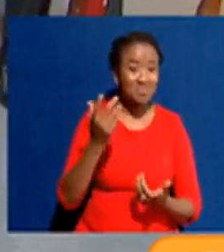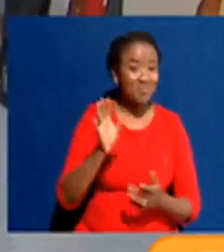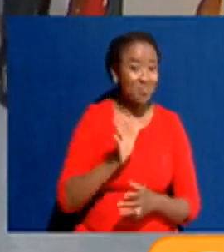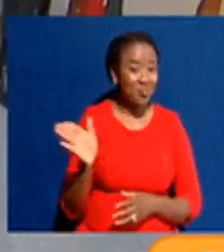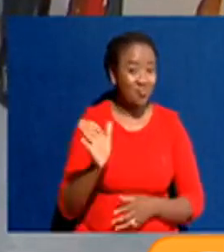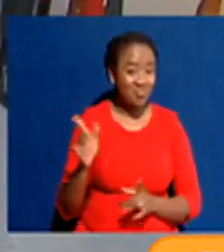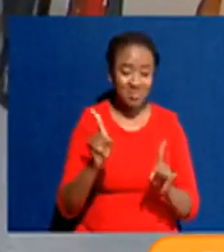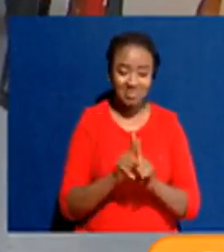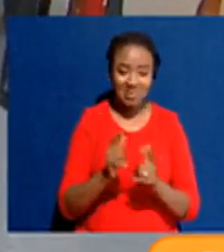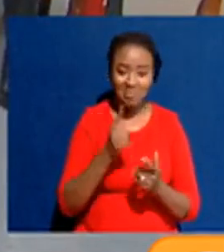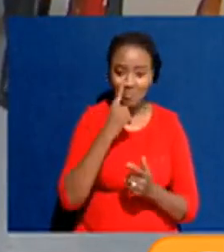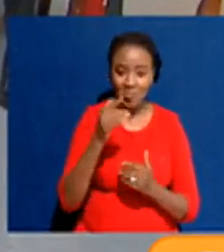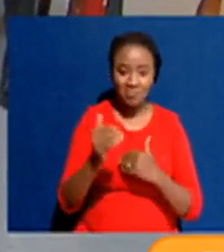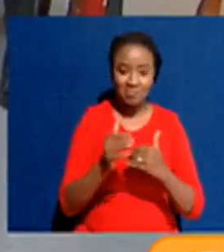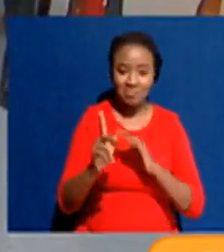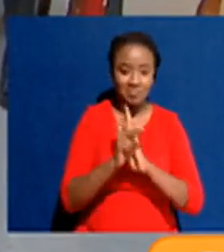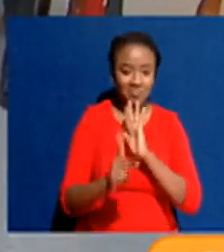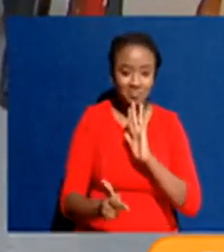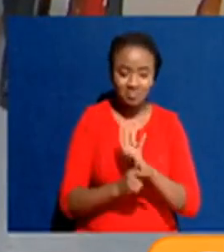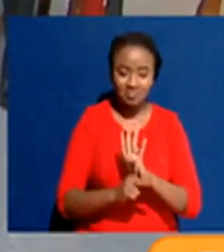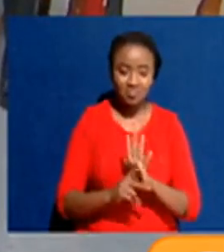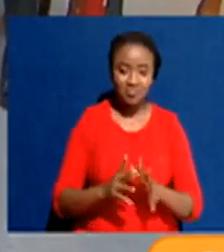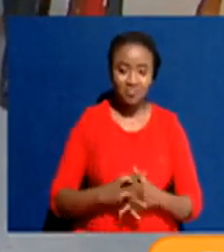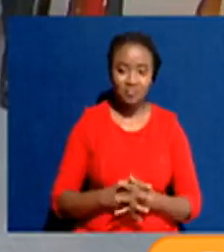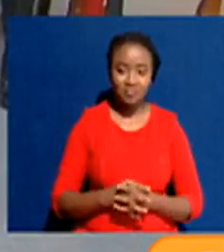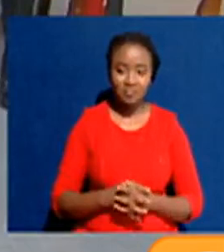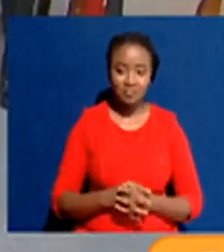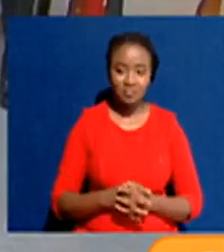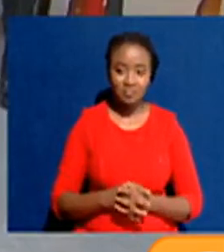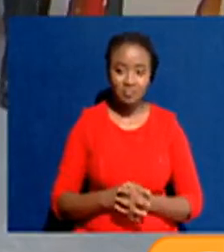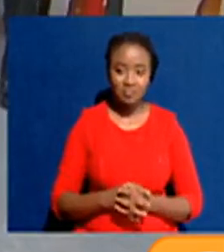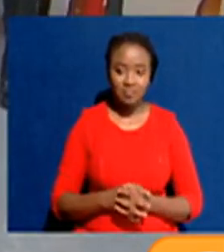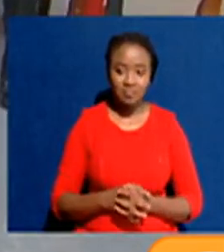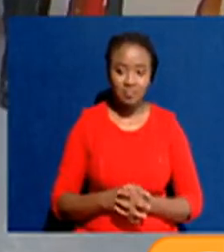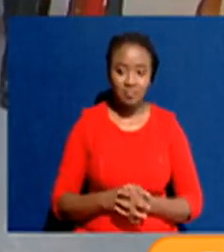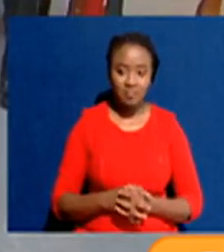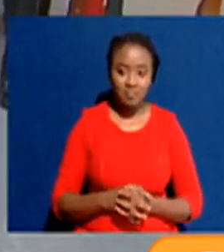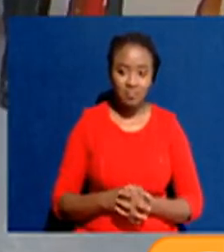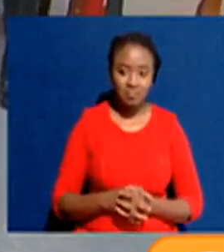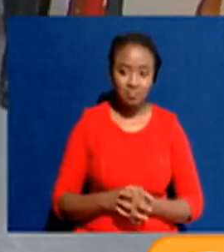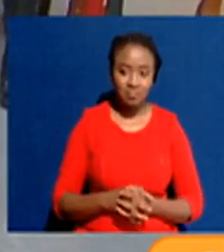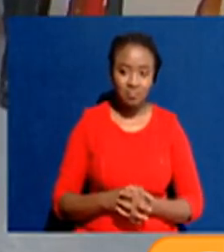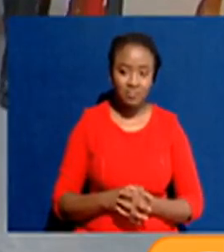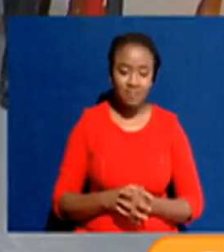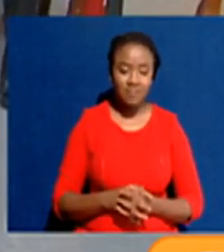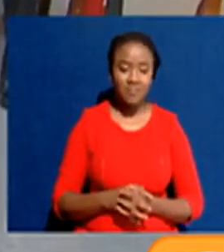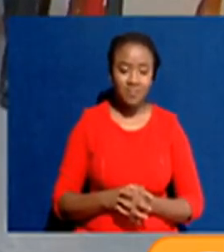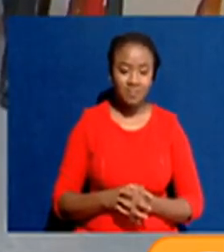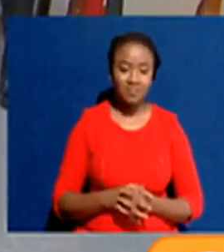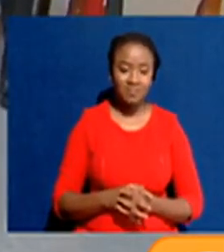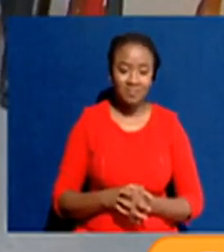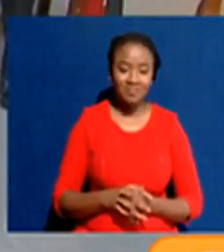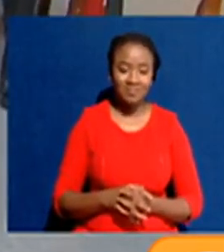we, correct. Yeah, but your question is pertinent because... So we should have a president. Of course. I was going